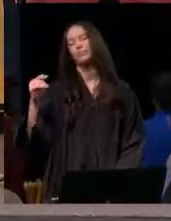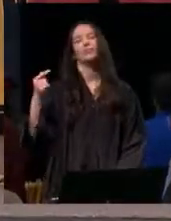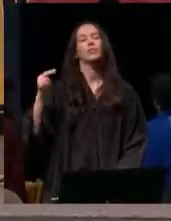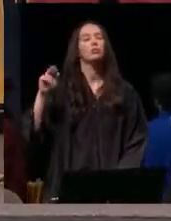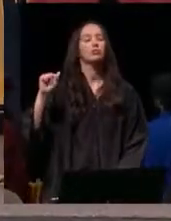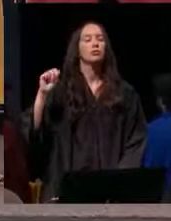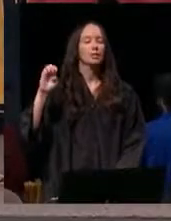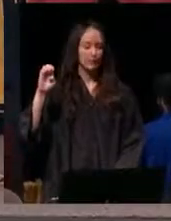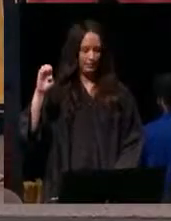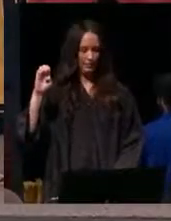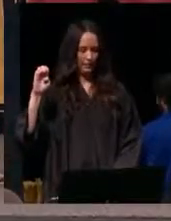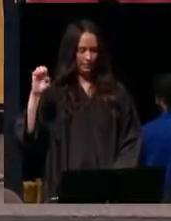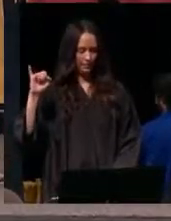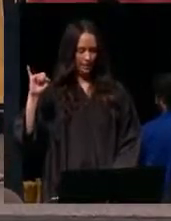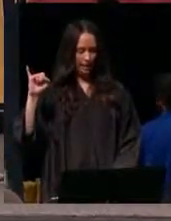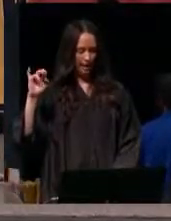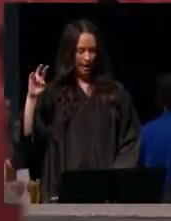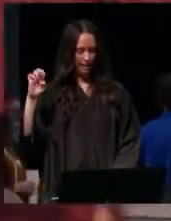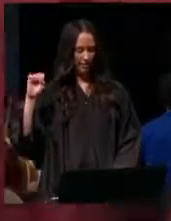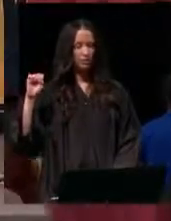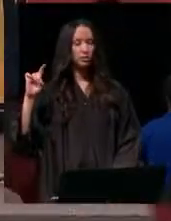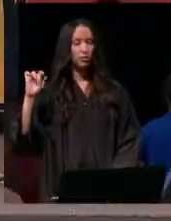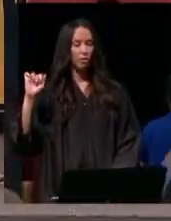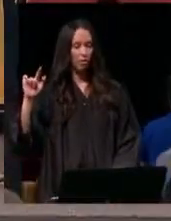Grace Ivesdahl.